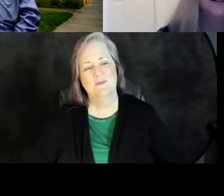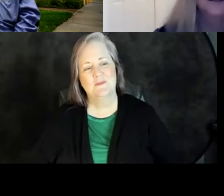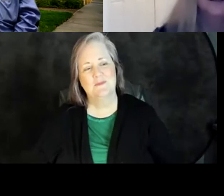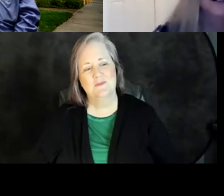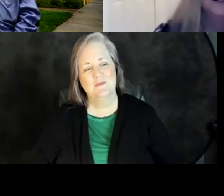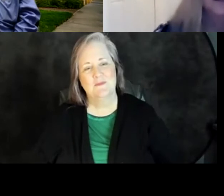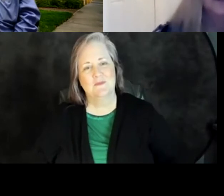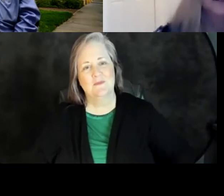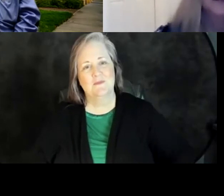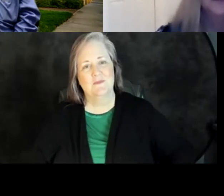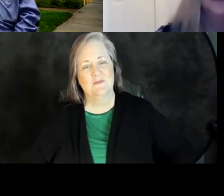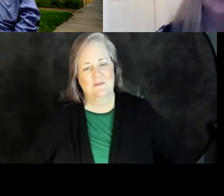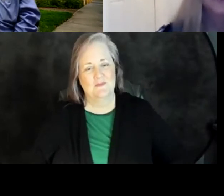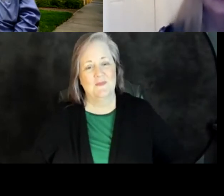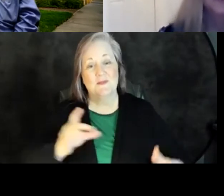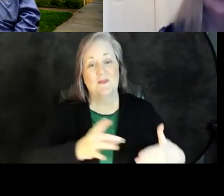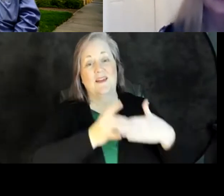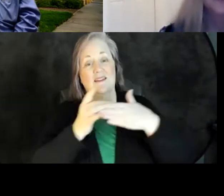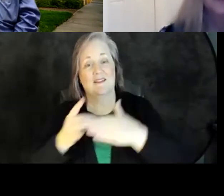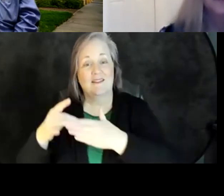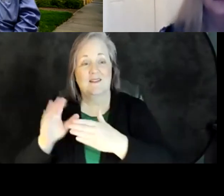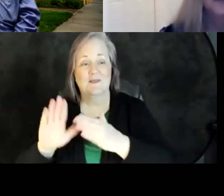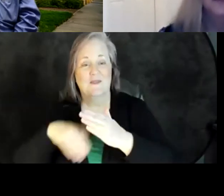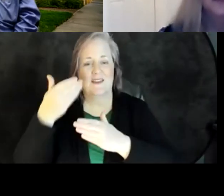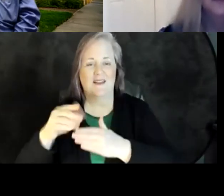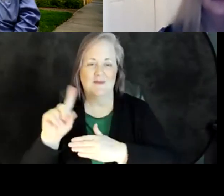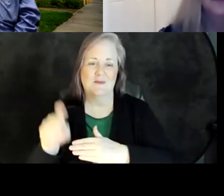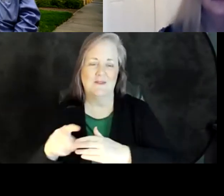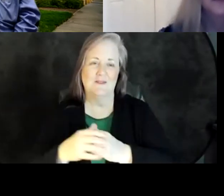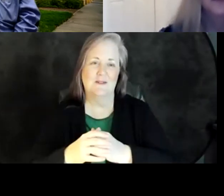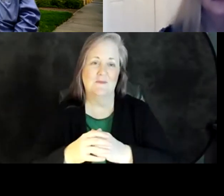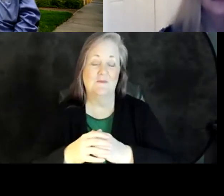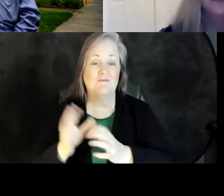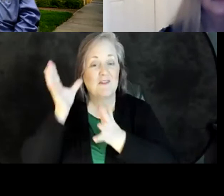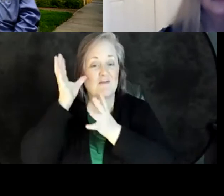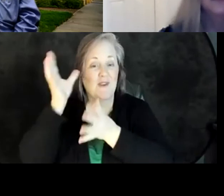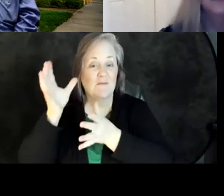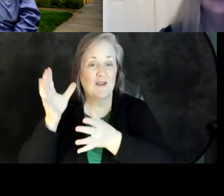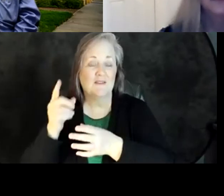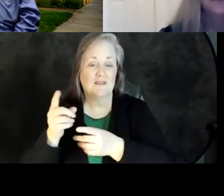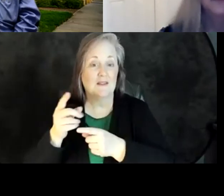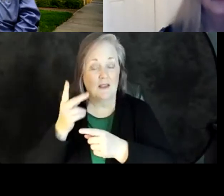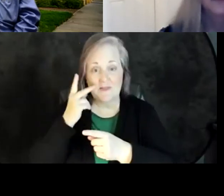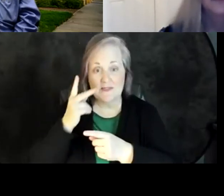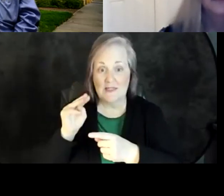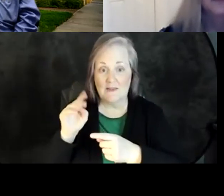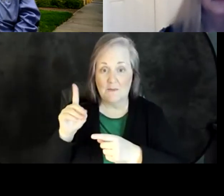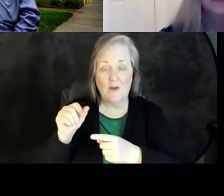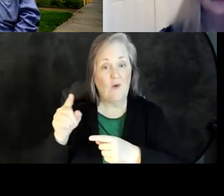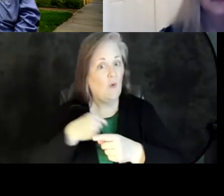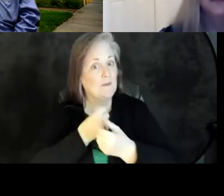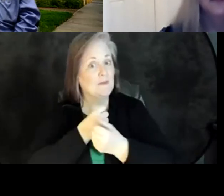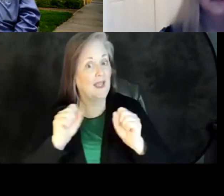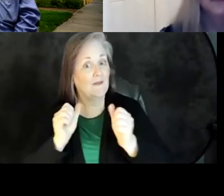All right, I think that segues nicely into this next question. Grandparents have seen in the media that they are now safe to be around their